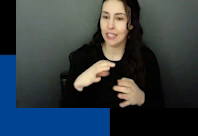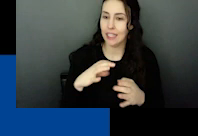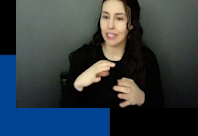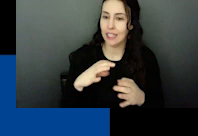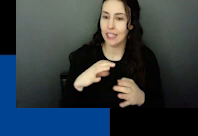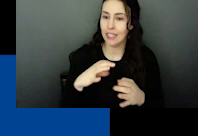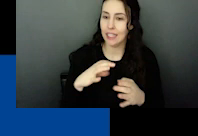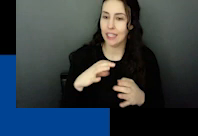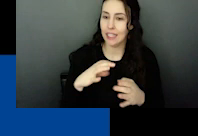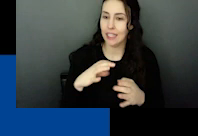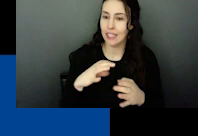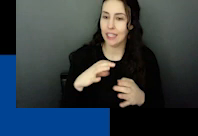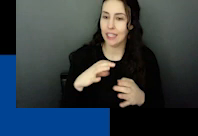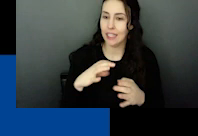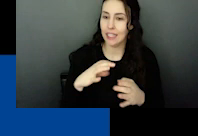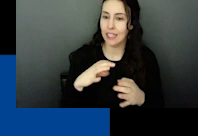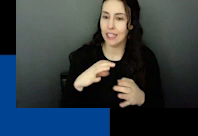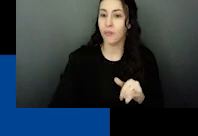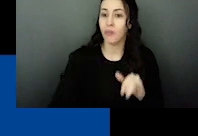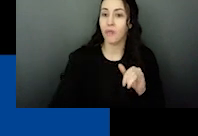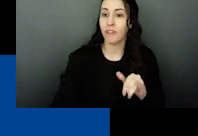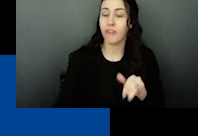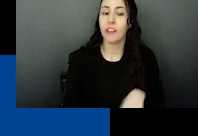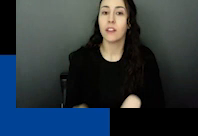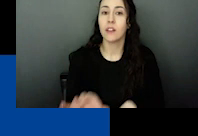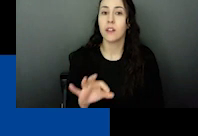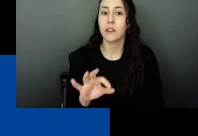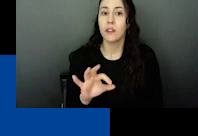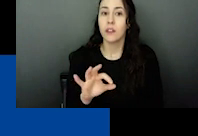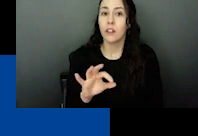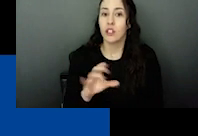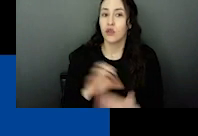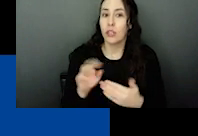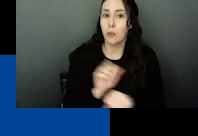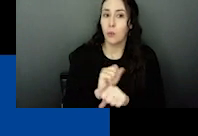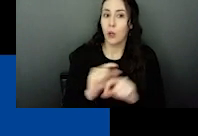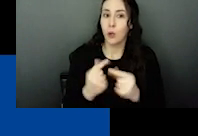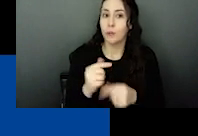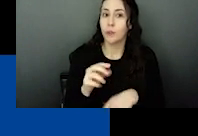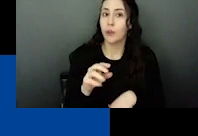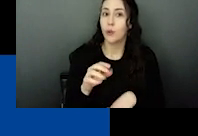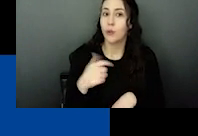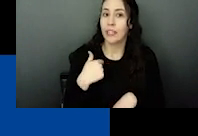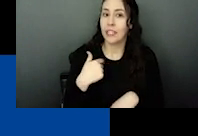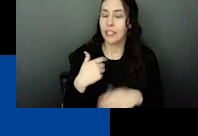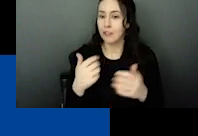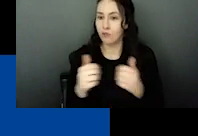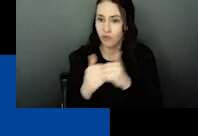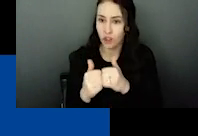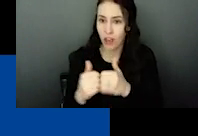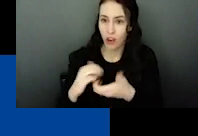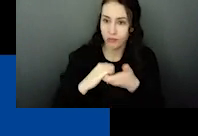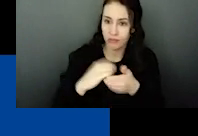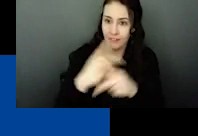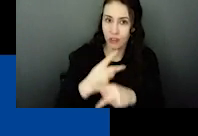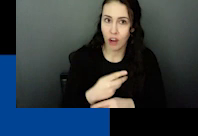and us sit together. The draft TMCs are available on the CID website, and there's a link to them on that slide if you want to go take a look